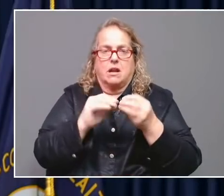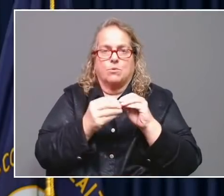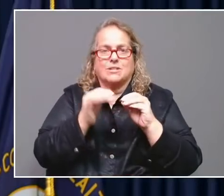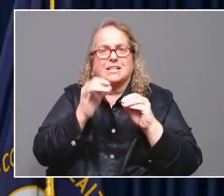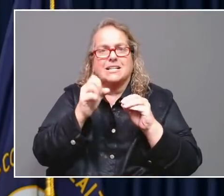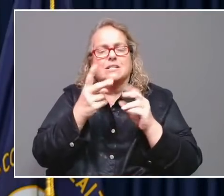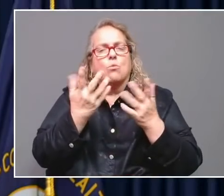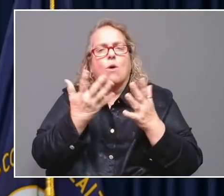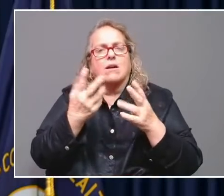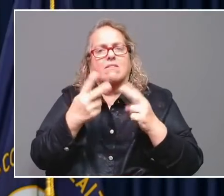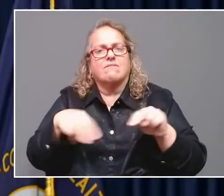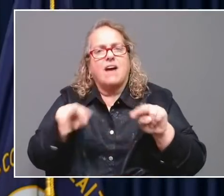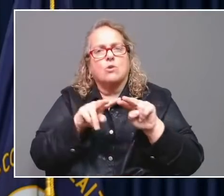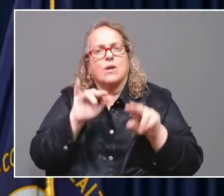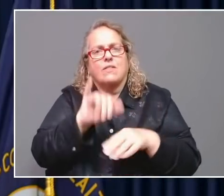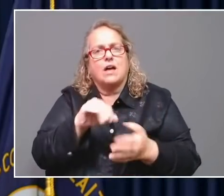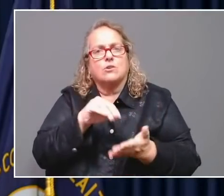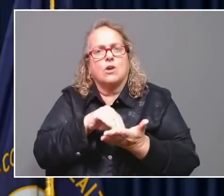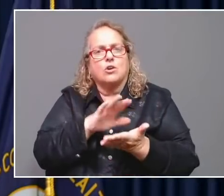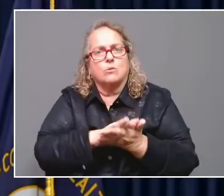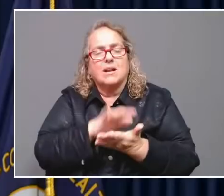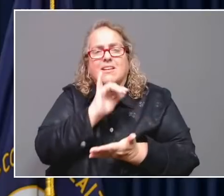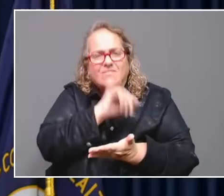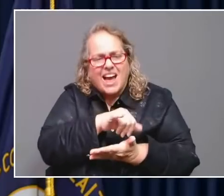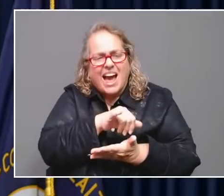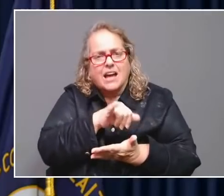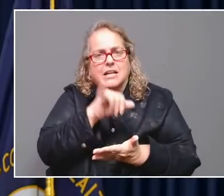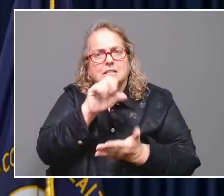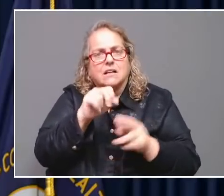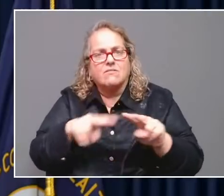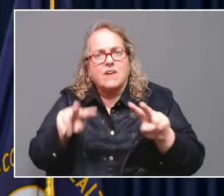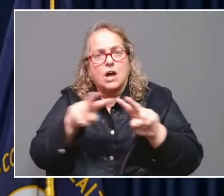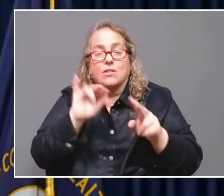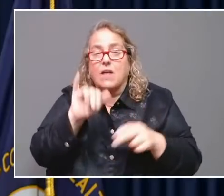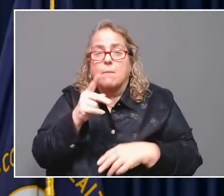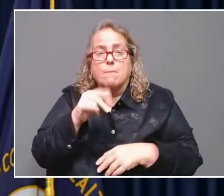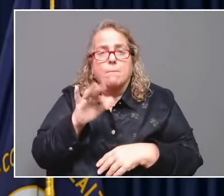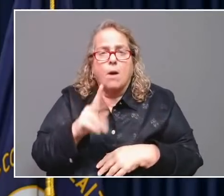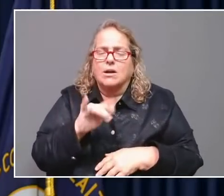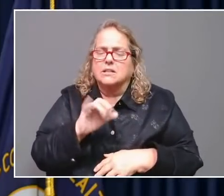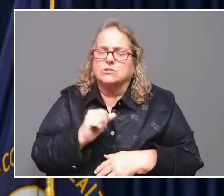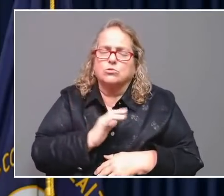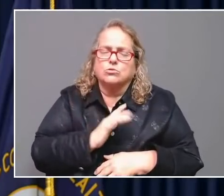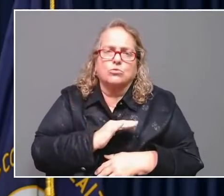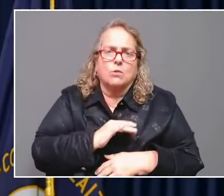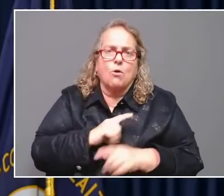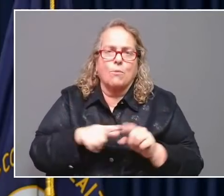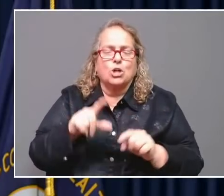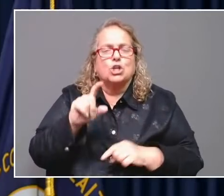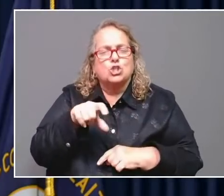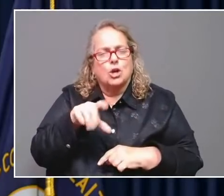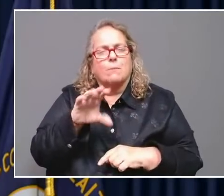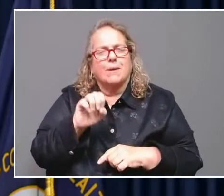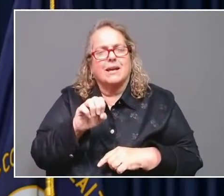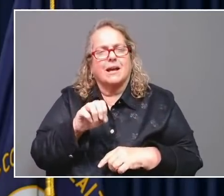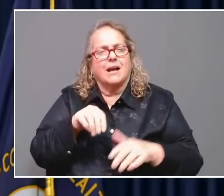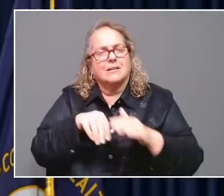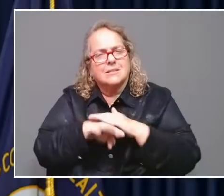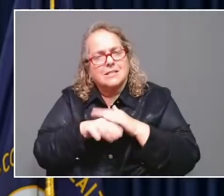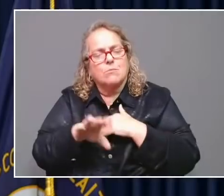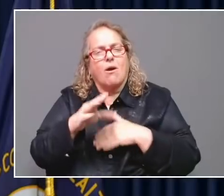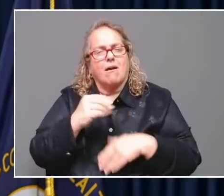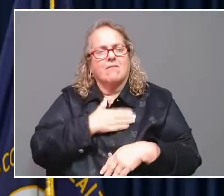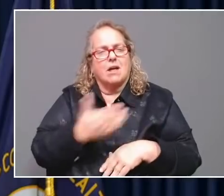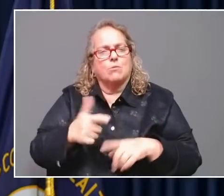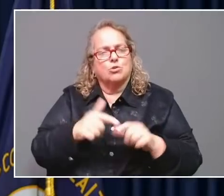to me, this is a value. That park is incredible, but it should be available and accessible to all Louisvillians. And